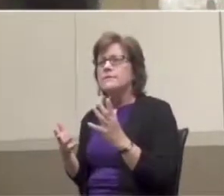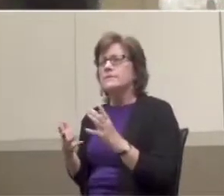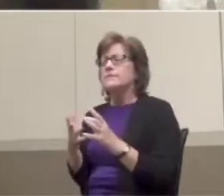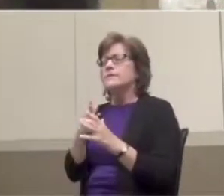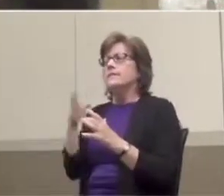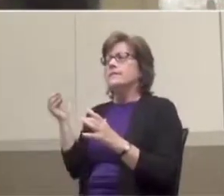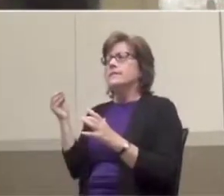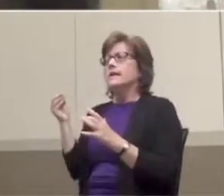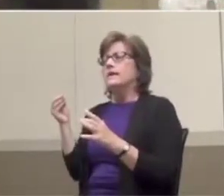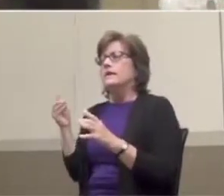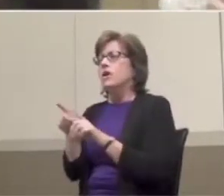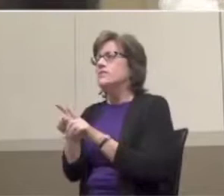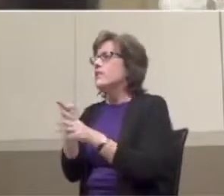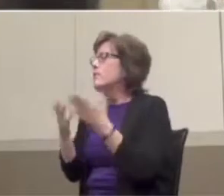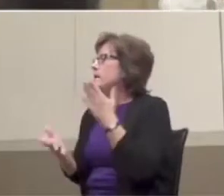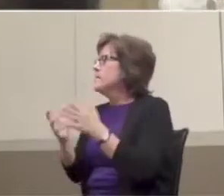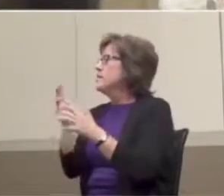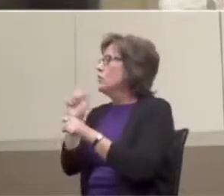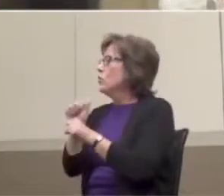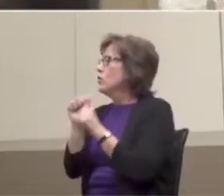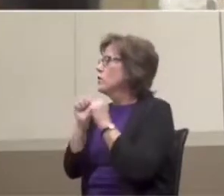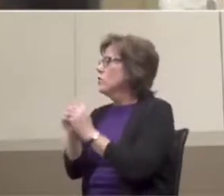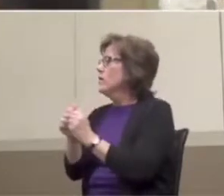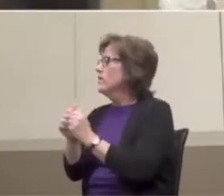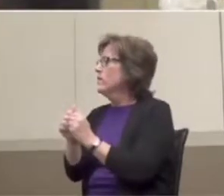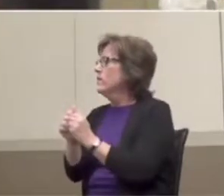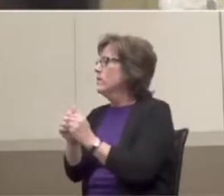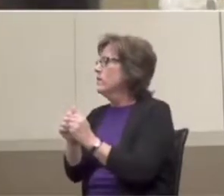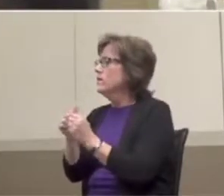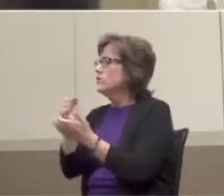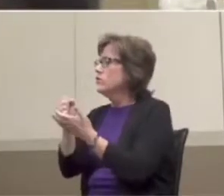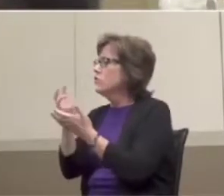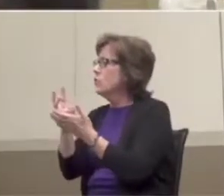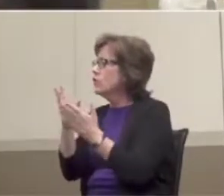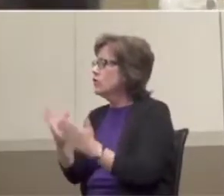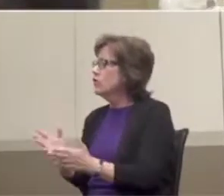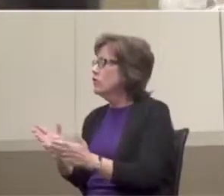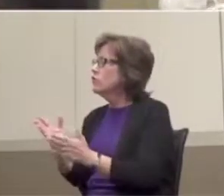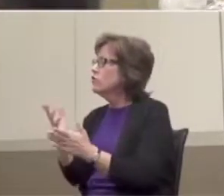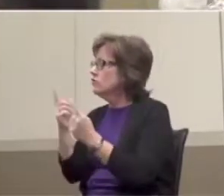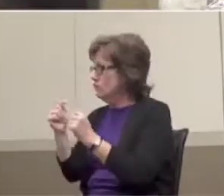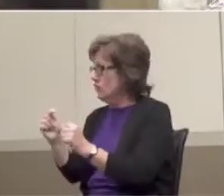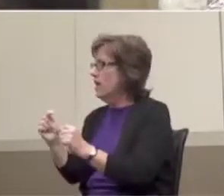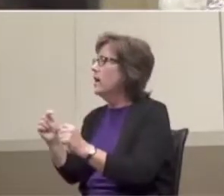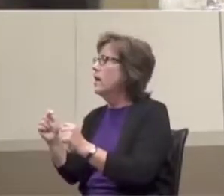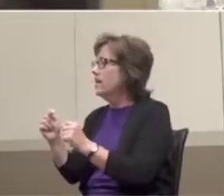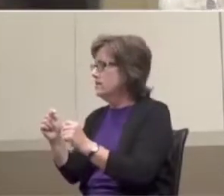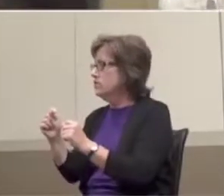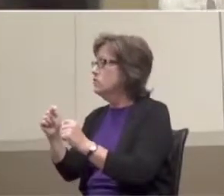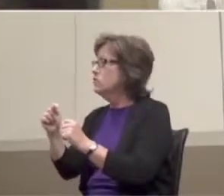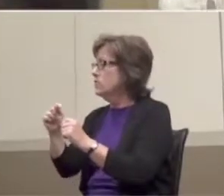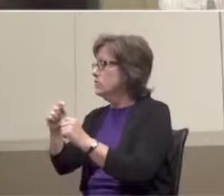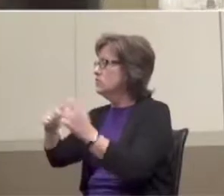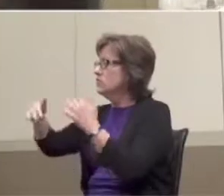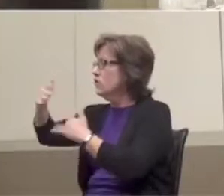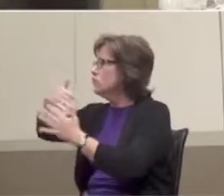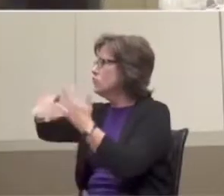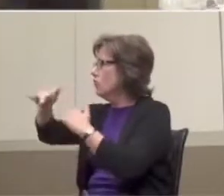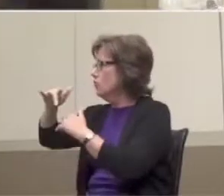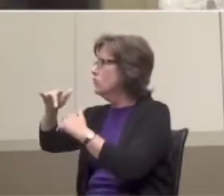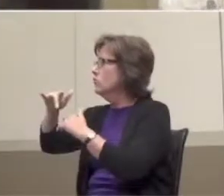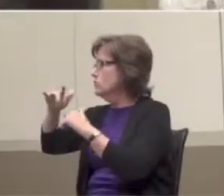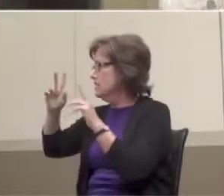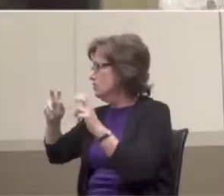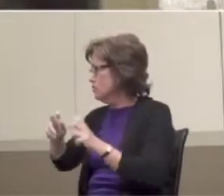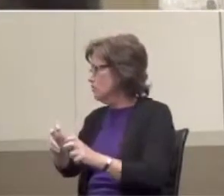And also maybe working with a social worker to maybe deal with some of the emotional issues of, his